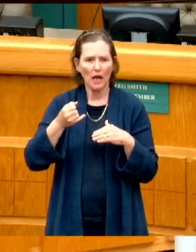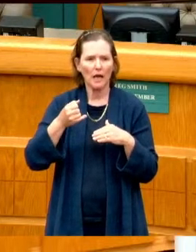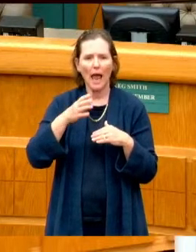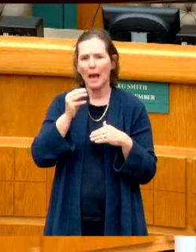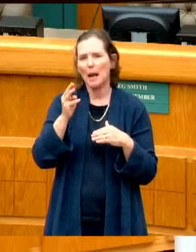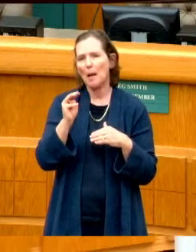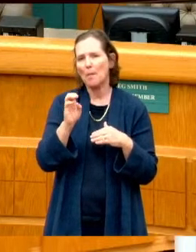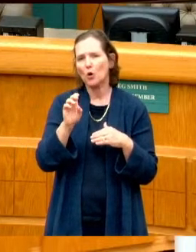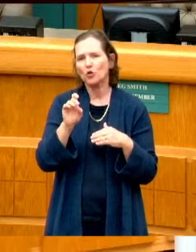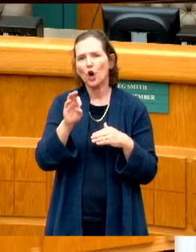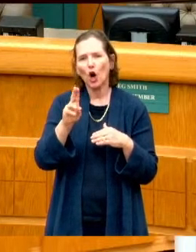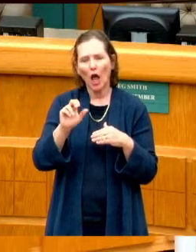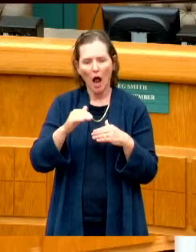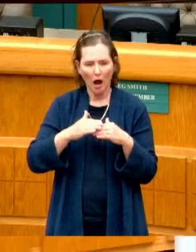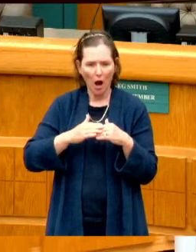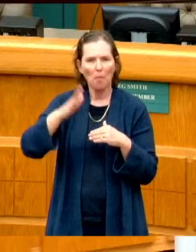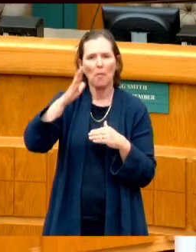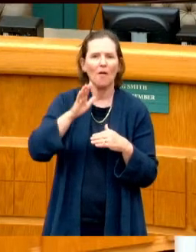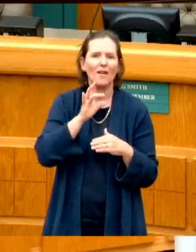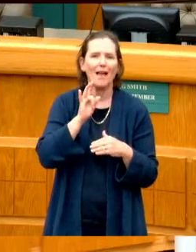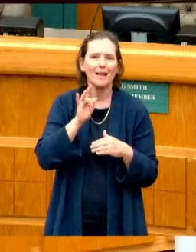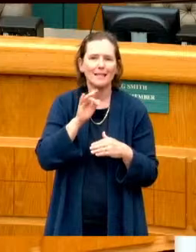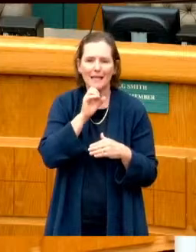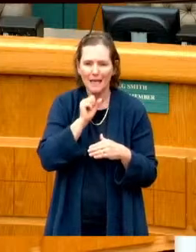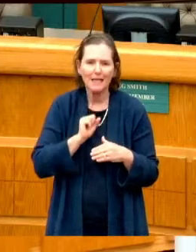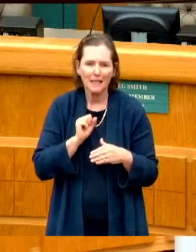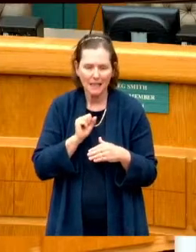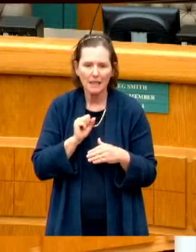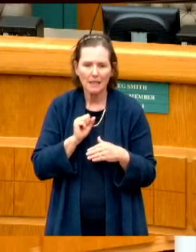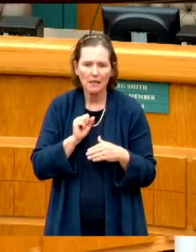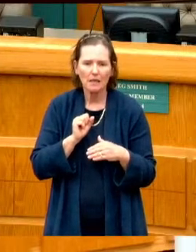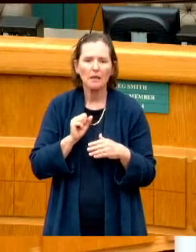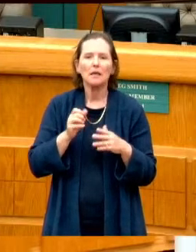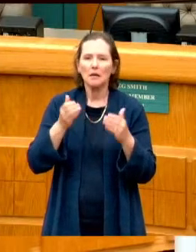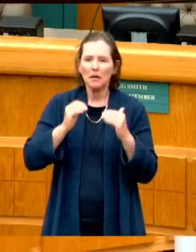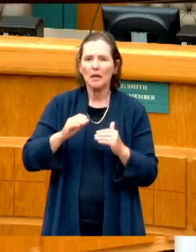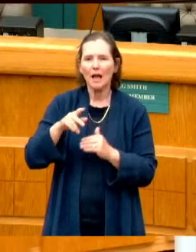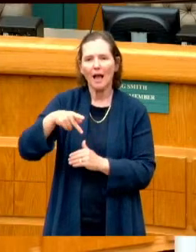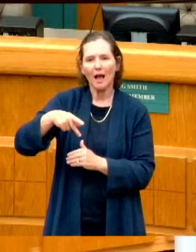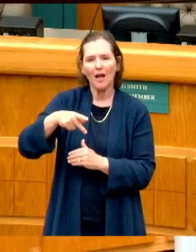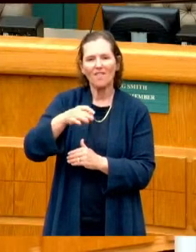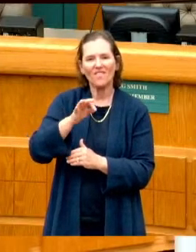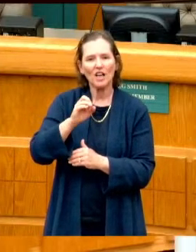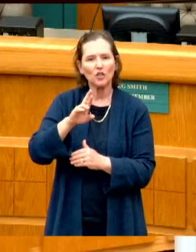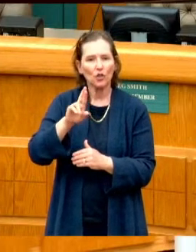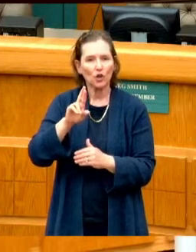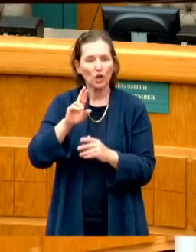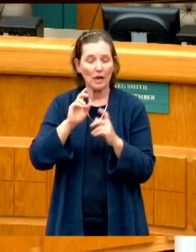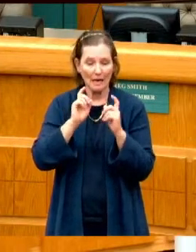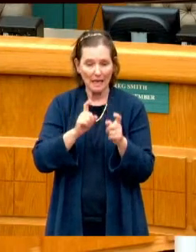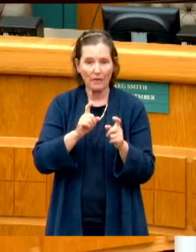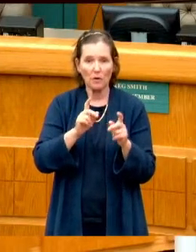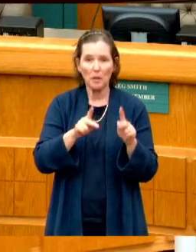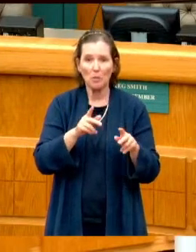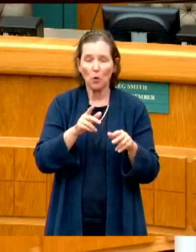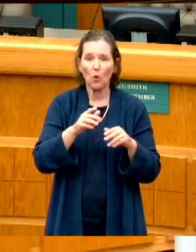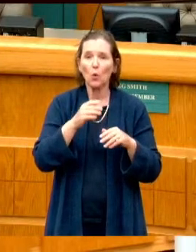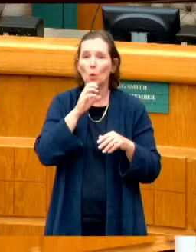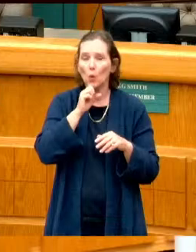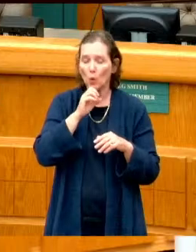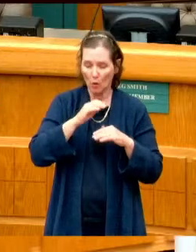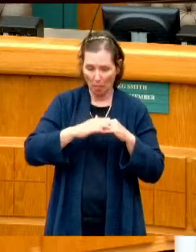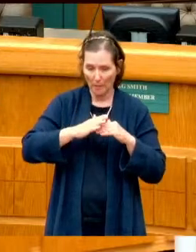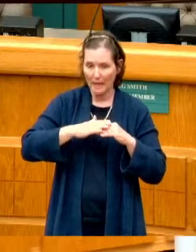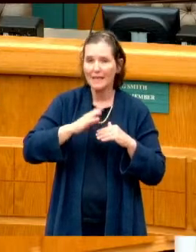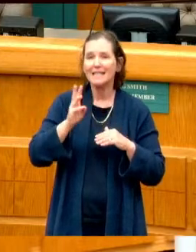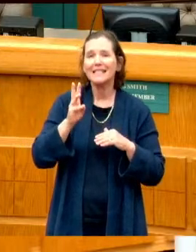age and older, but Pfizer can be administered to individuals as young as 16 years of age and older. So while a